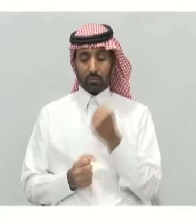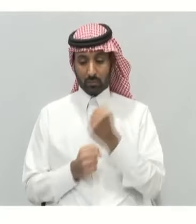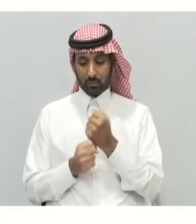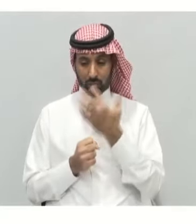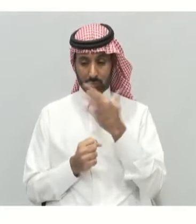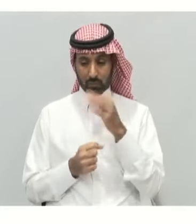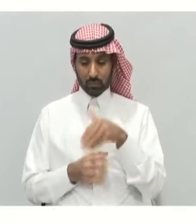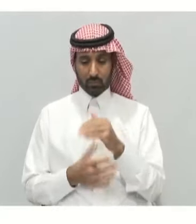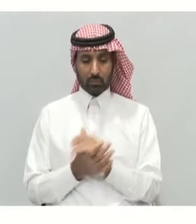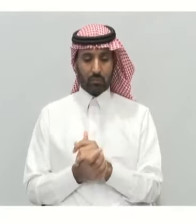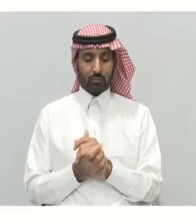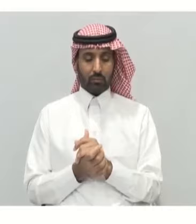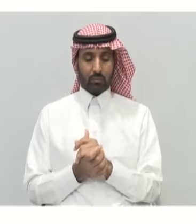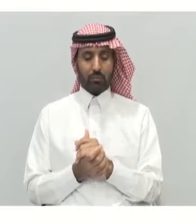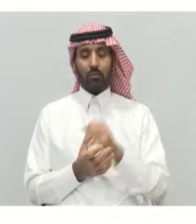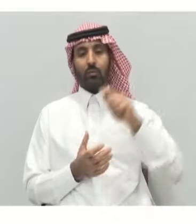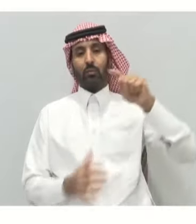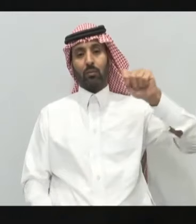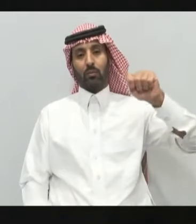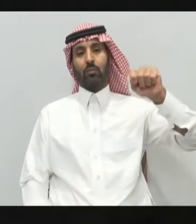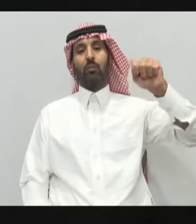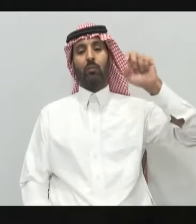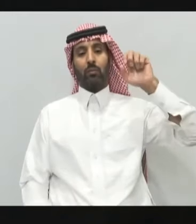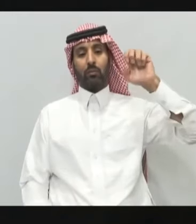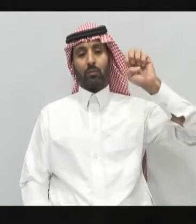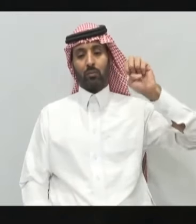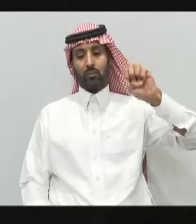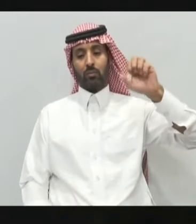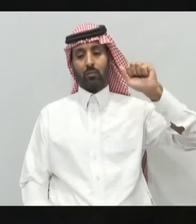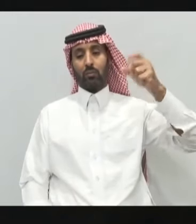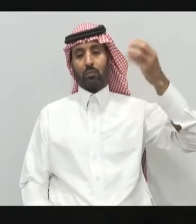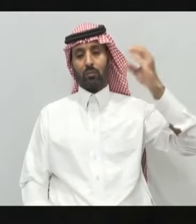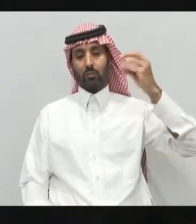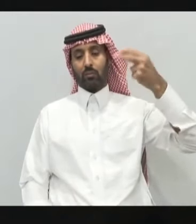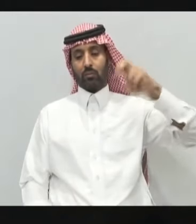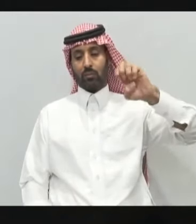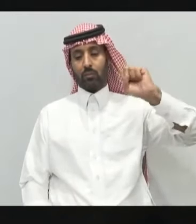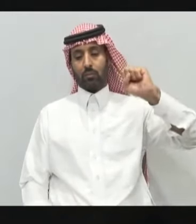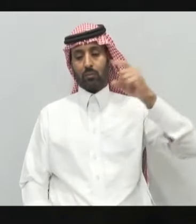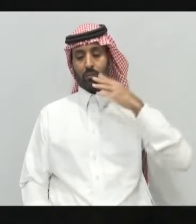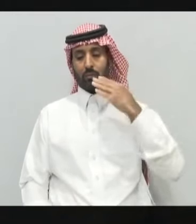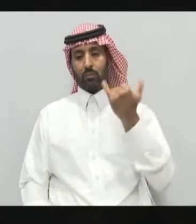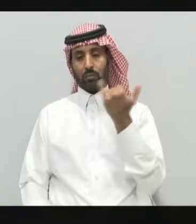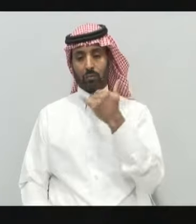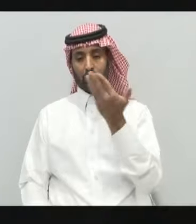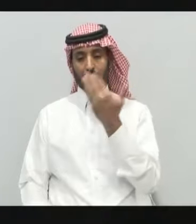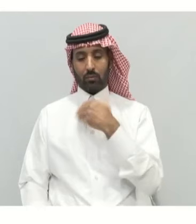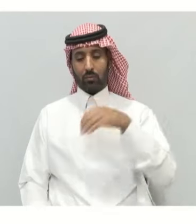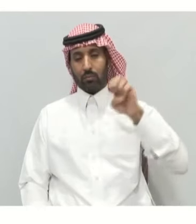we would say teaches, teaches. Mr. Smith teaches